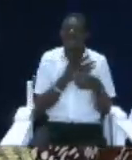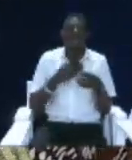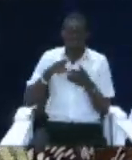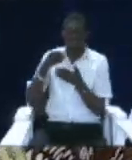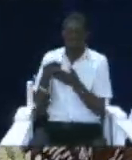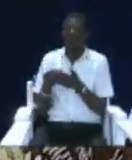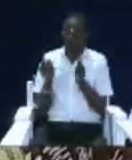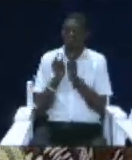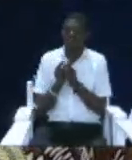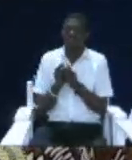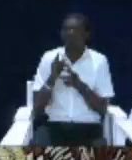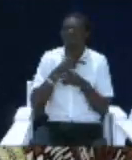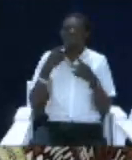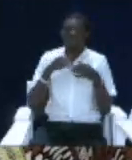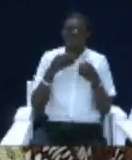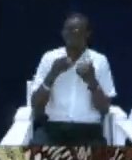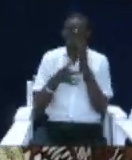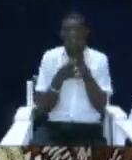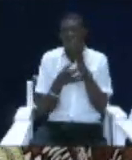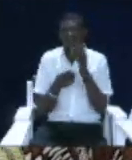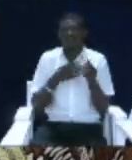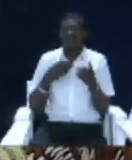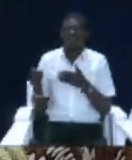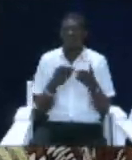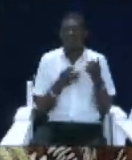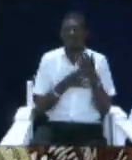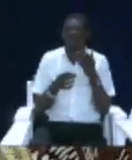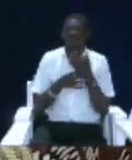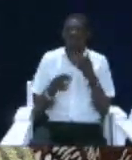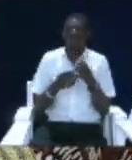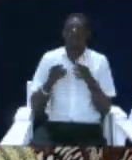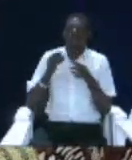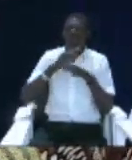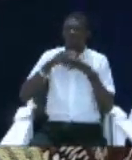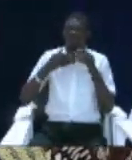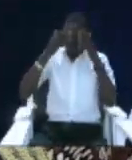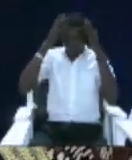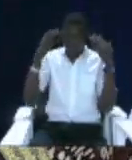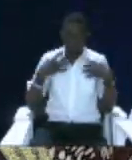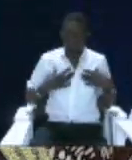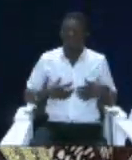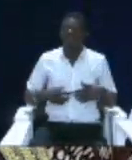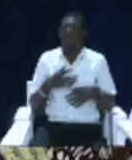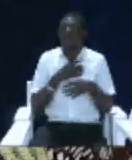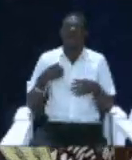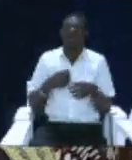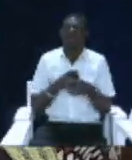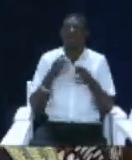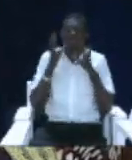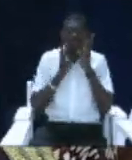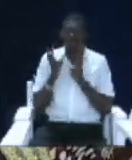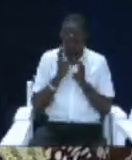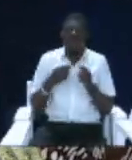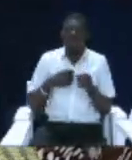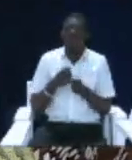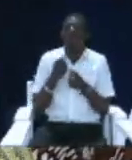getting there, he said pastor gave him anointing oil, and he brought the anointing home, rubbed it all over Mama. So we cried. We've even